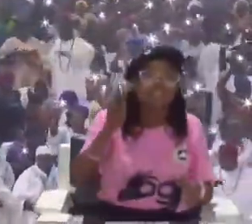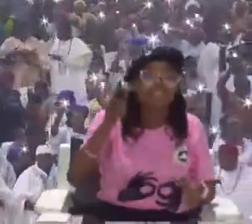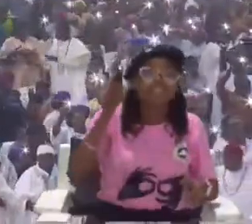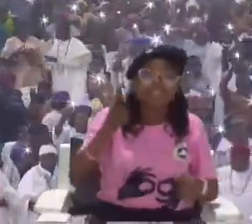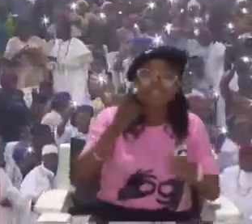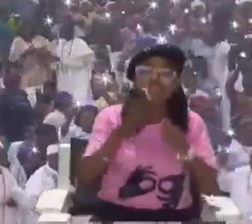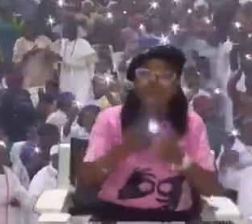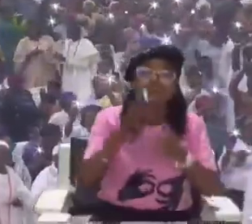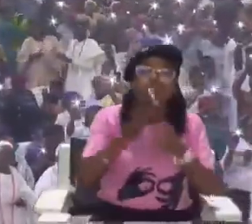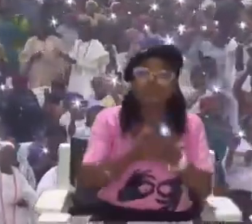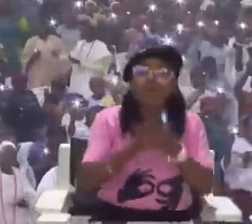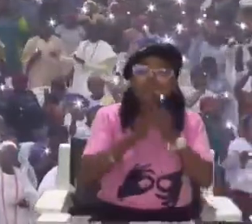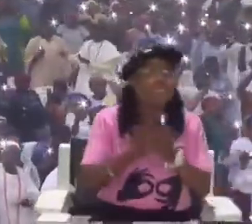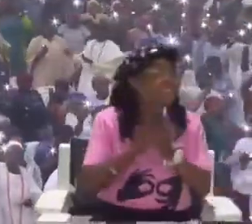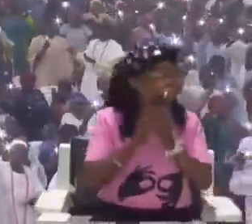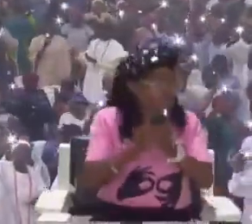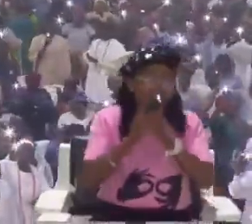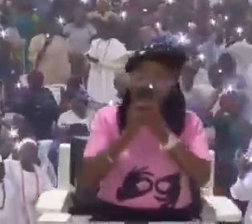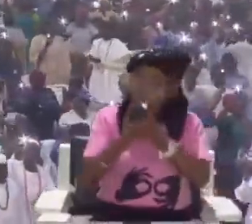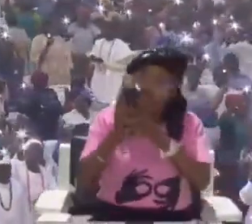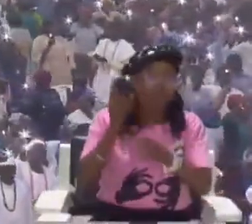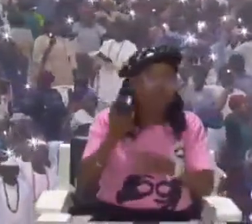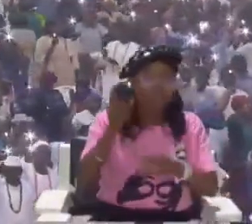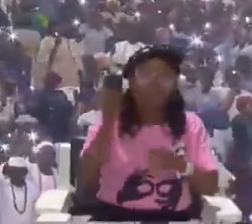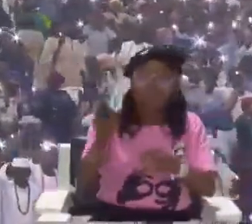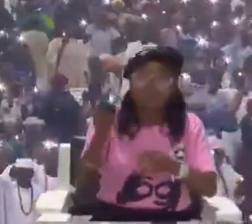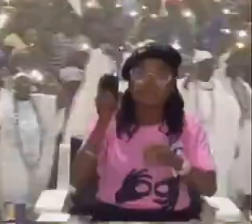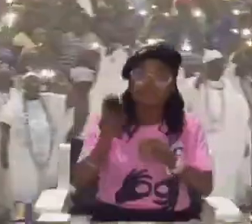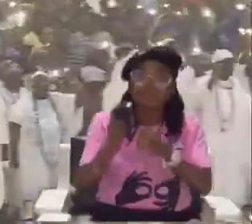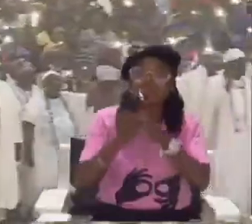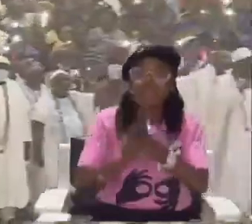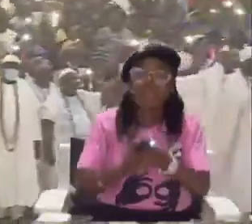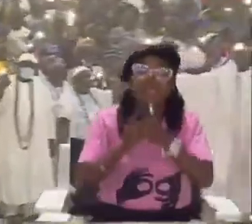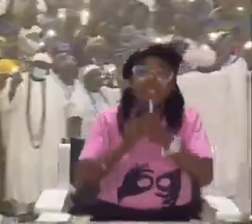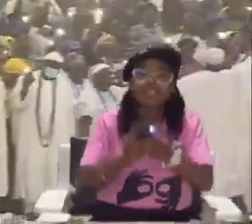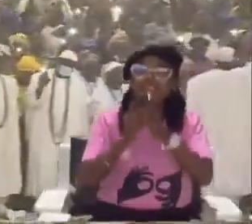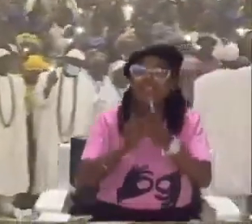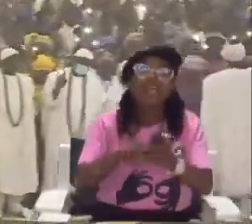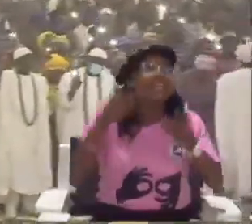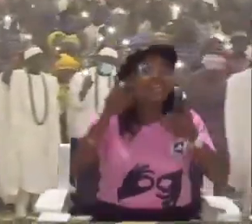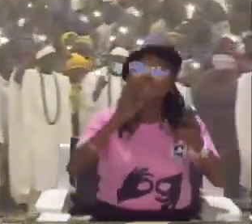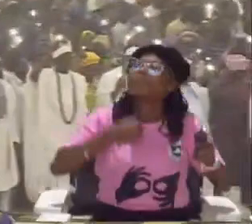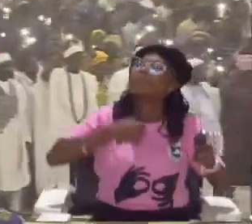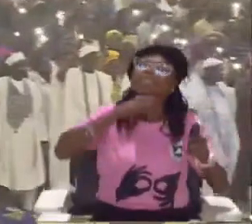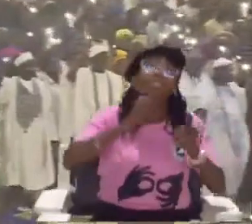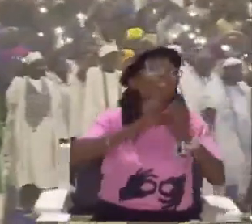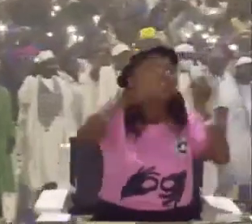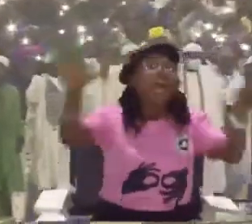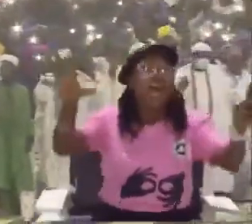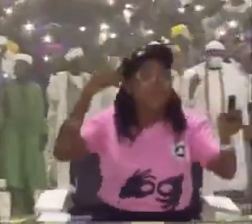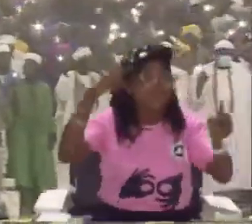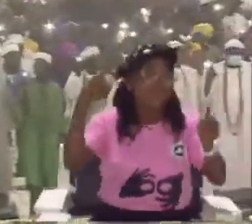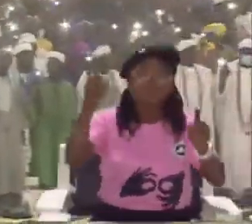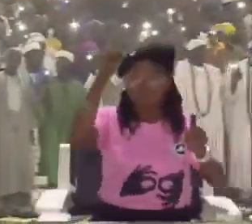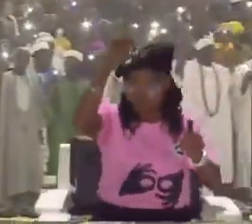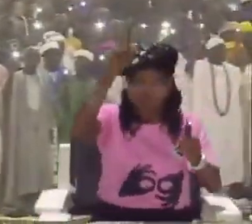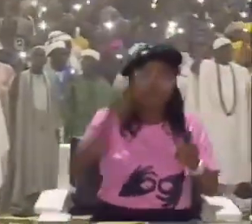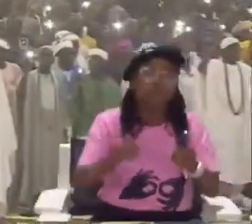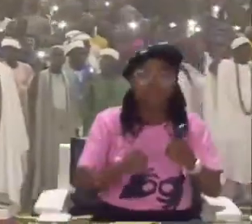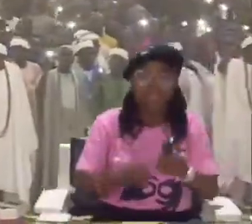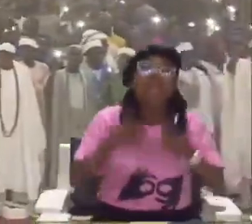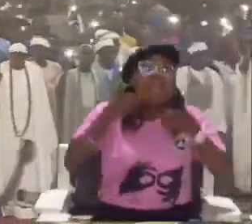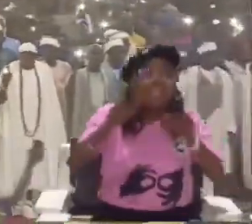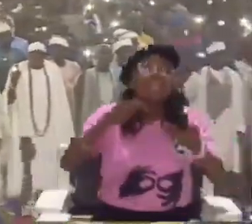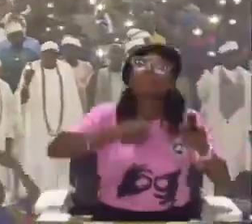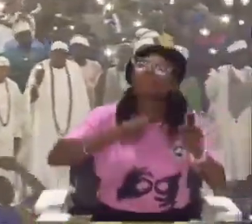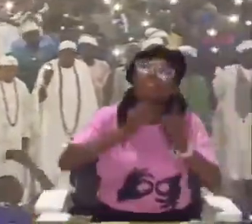the rest of my life, let me shine for you. Let me shine